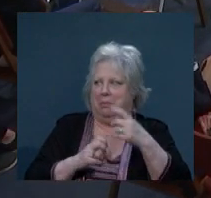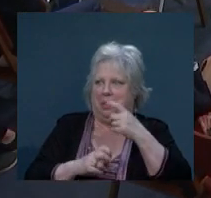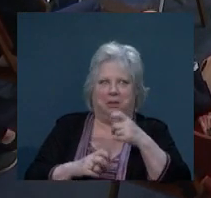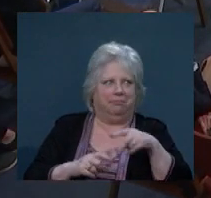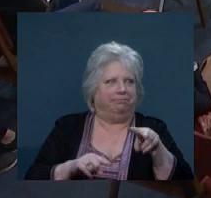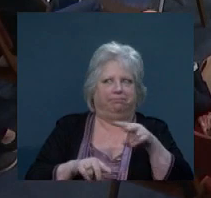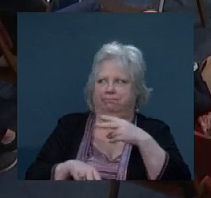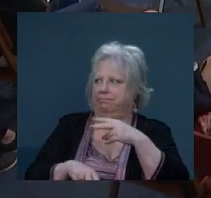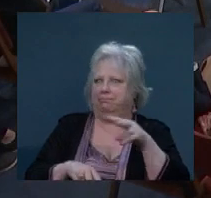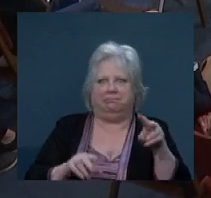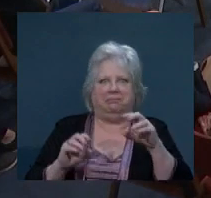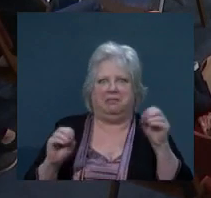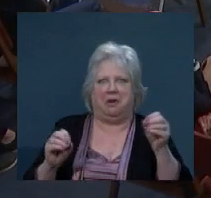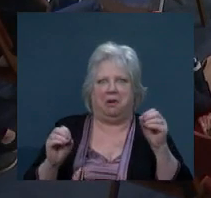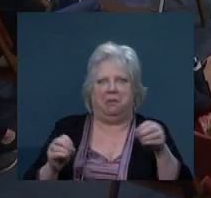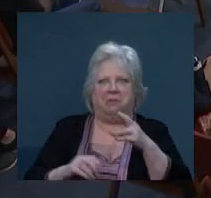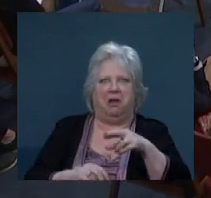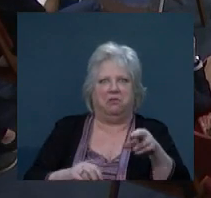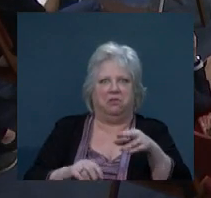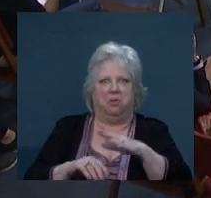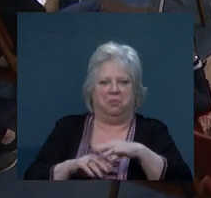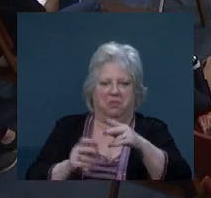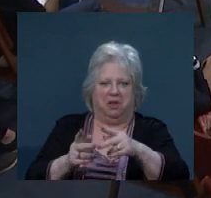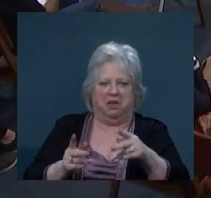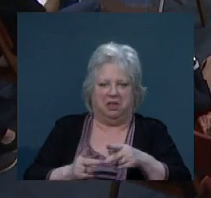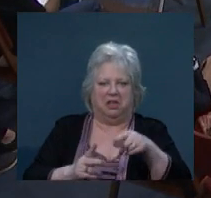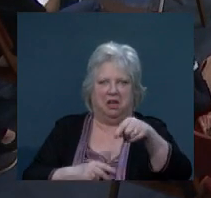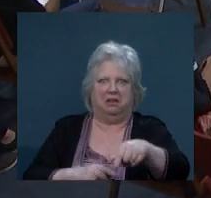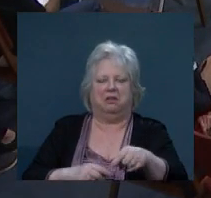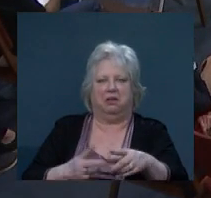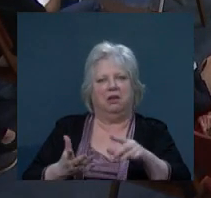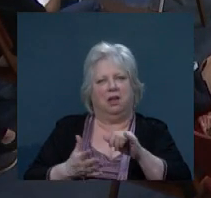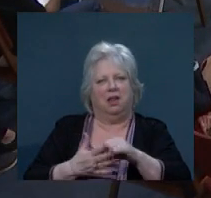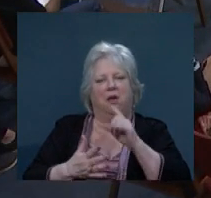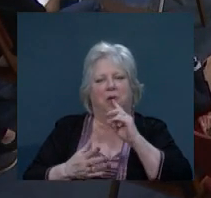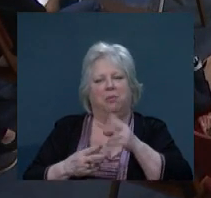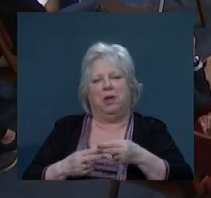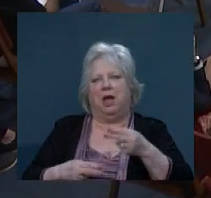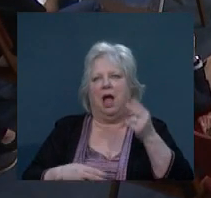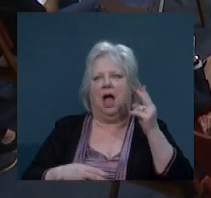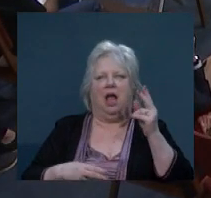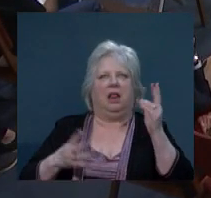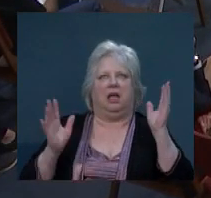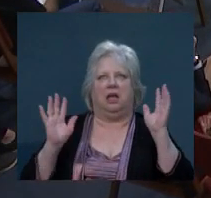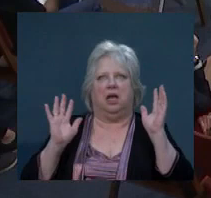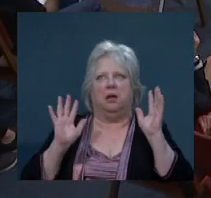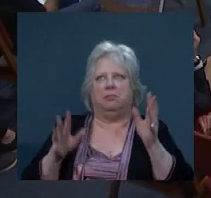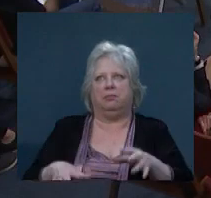not a public restroom on site. That would be highly,